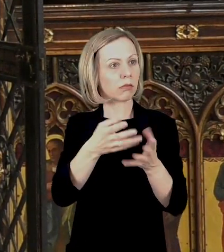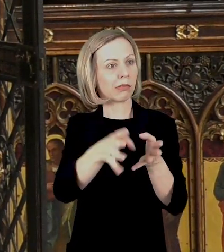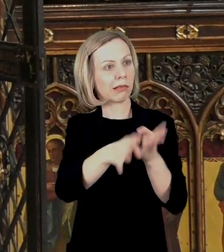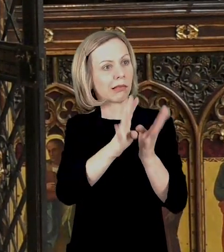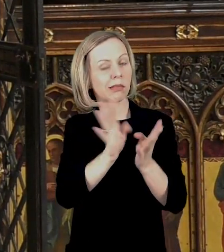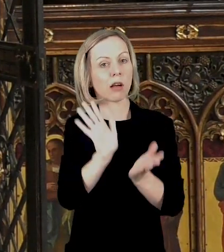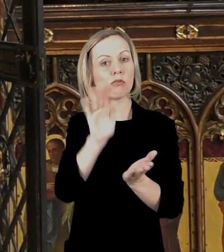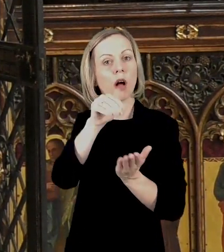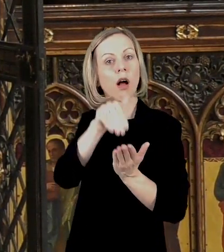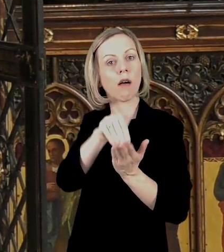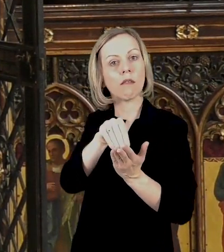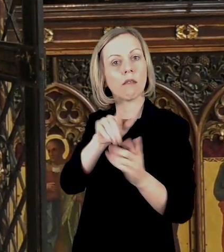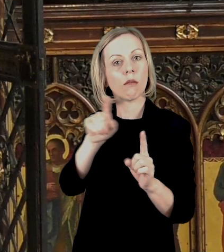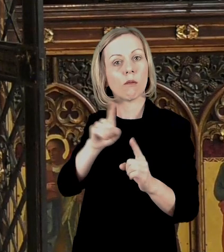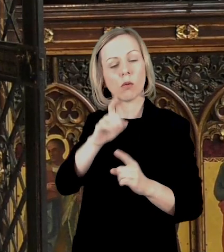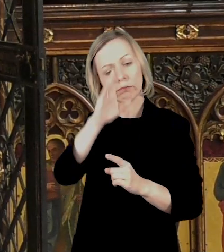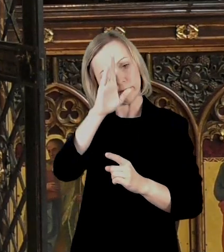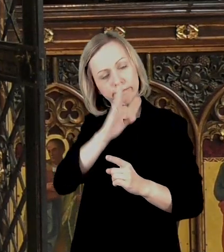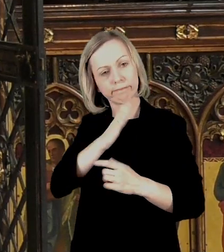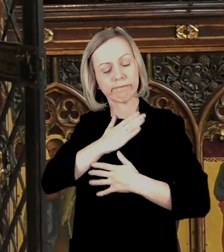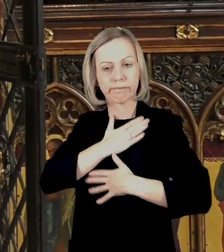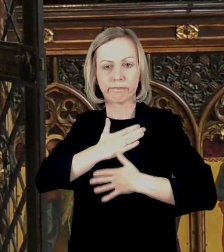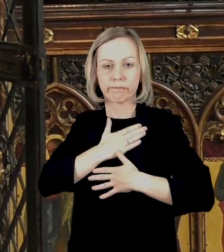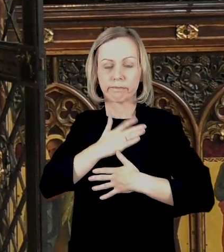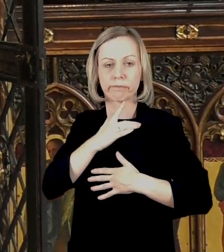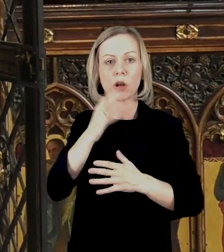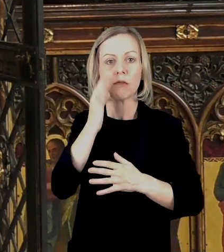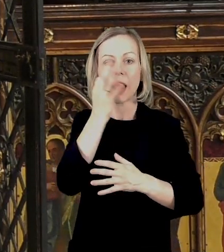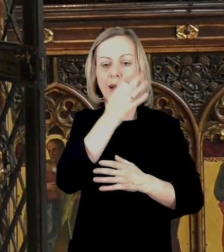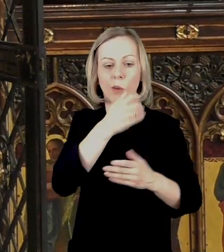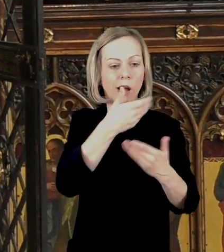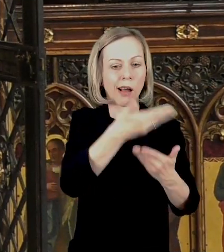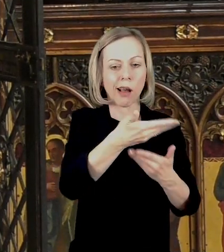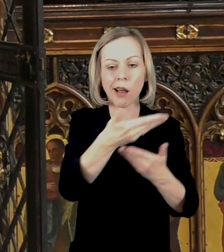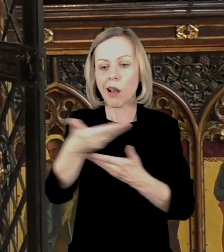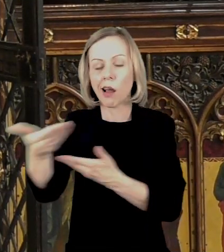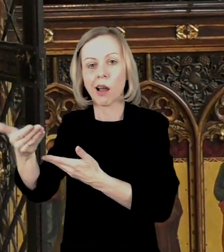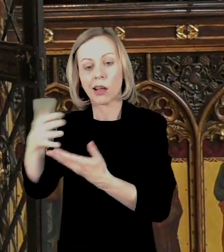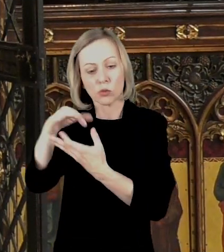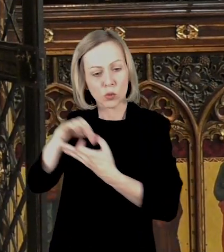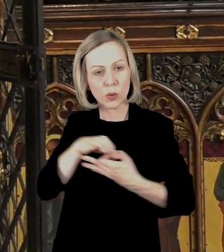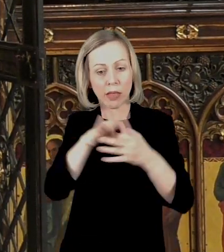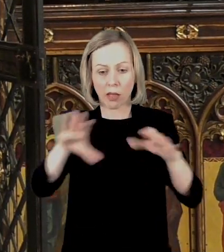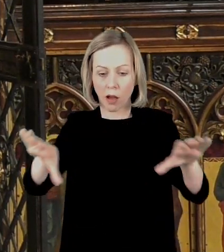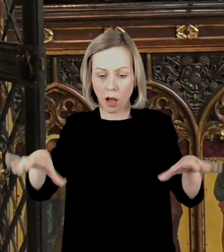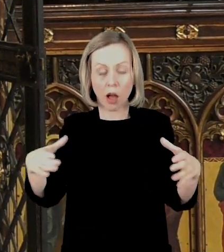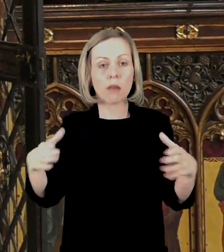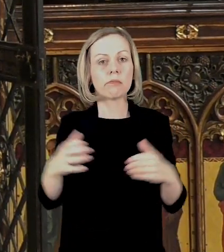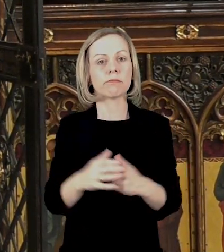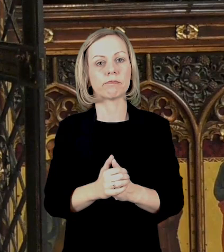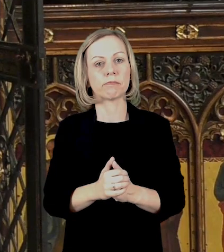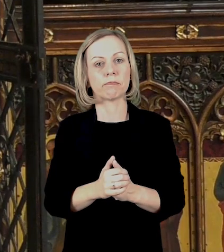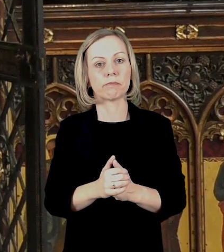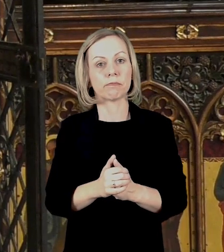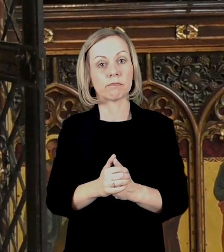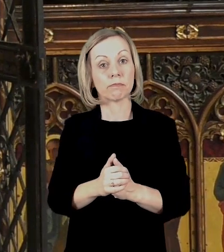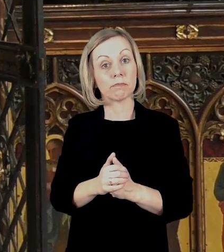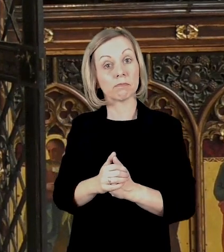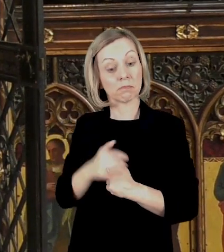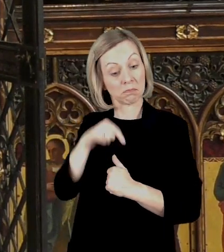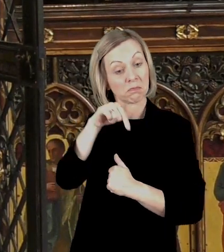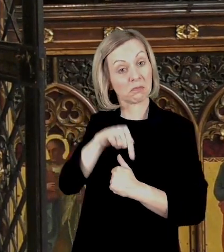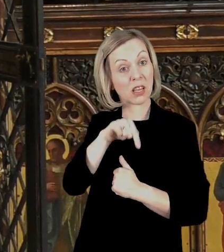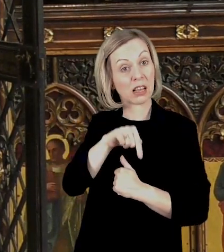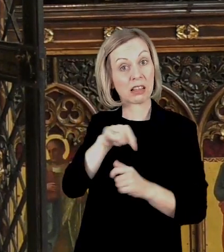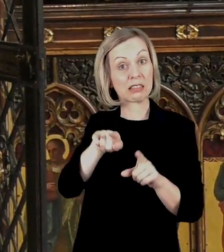to express their condolences, to lay flowers, and simply to be together. Here, as in many